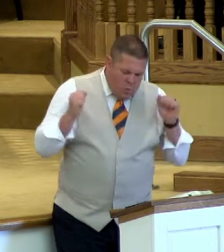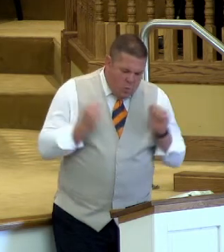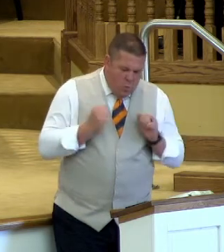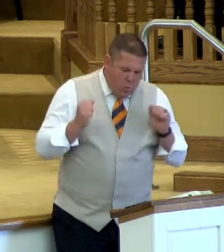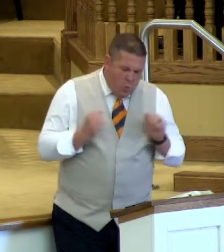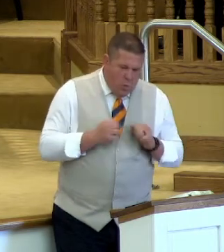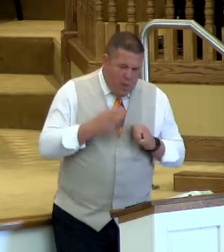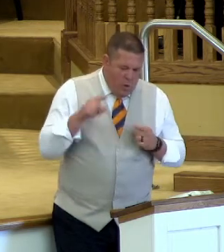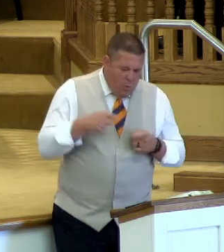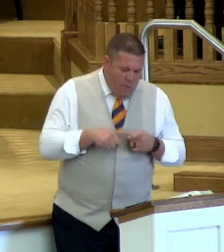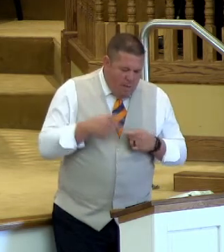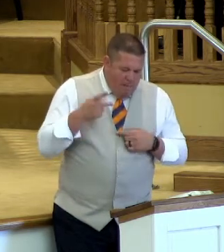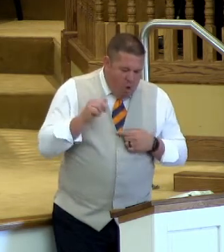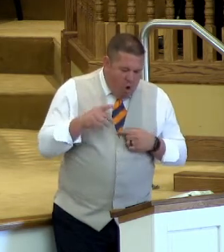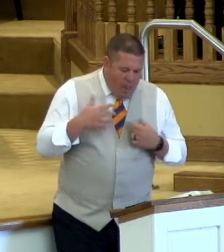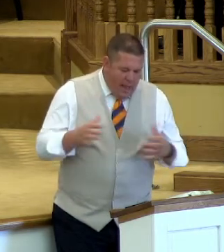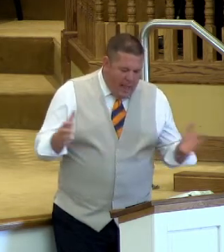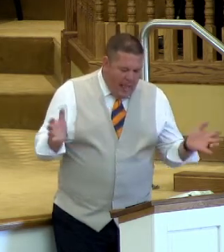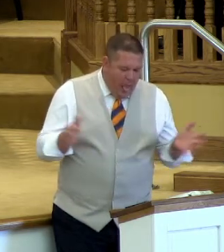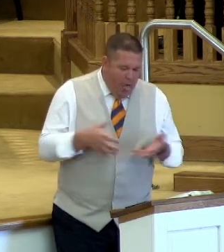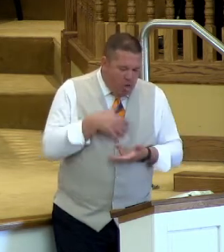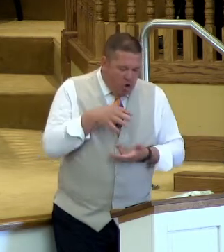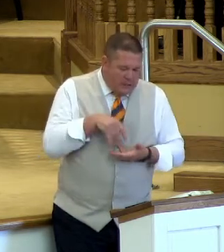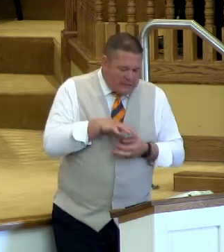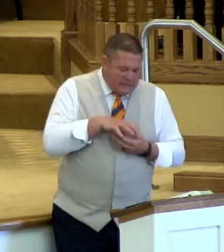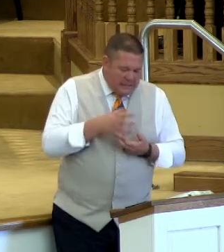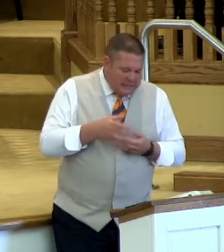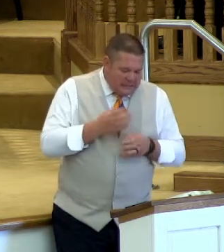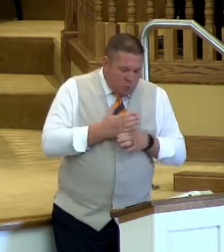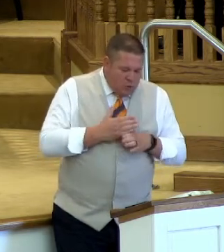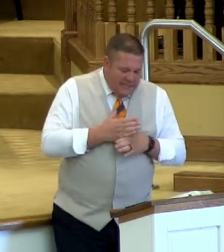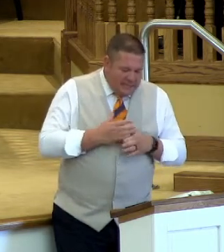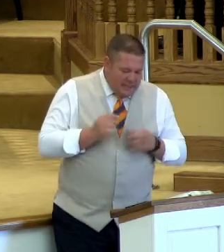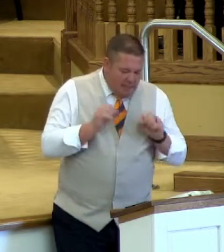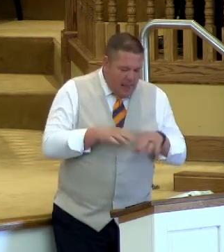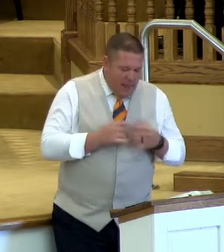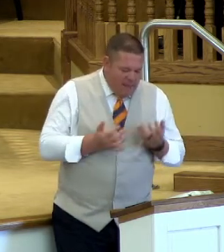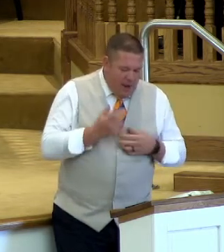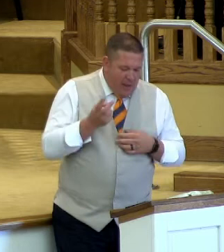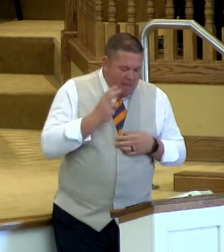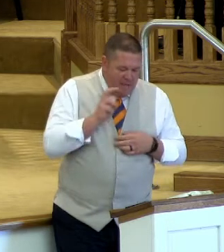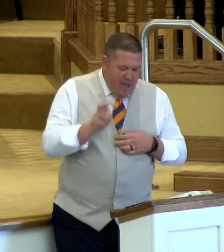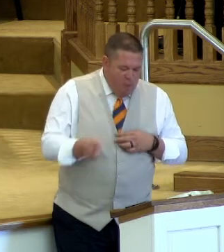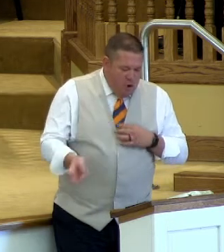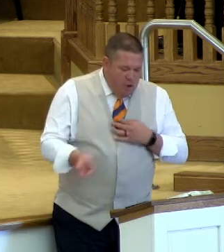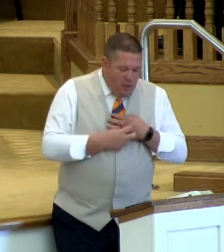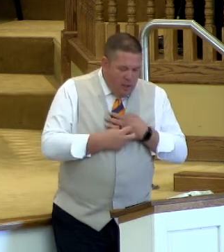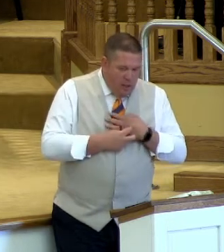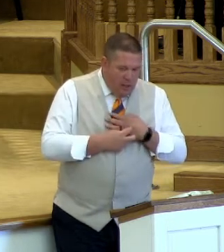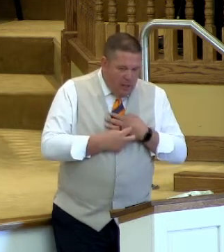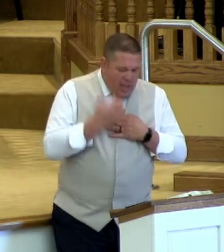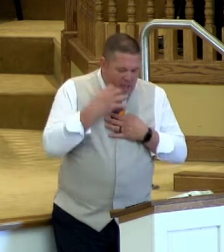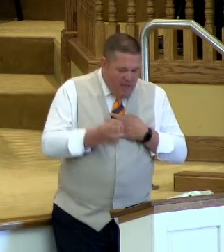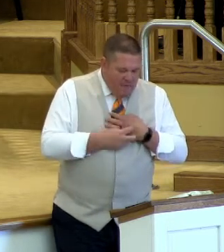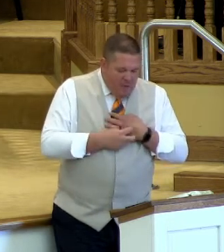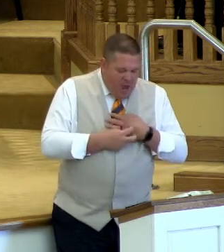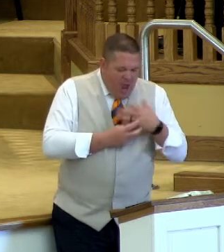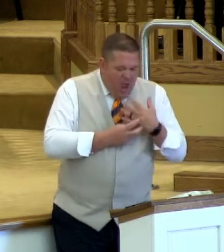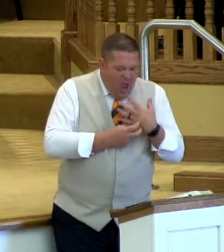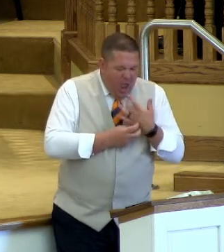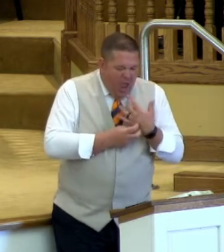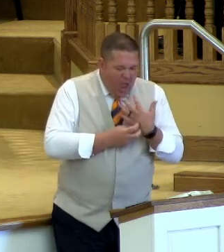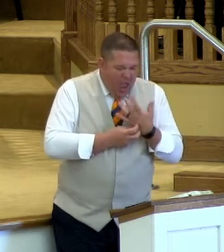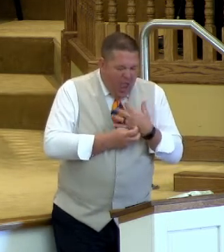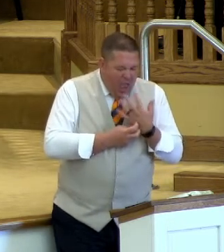cold. And when Paul had gathered a bundle of sticks and laid them on the fire, there came a viper out of the heat and fastened on his